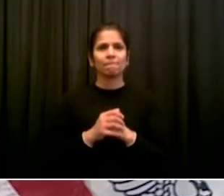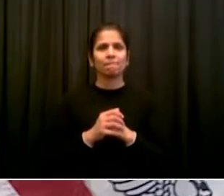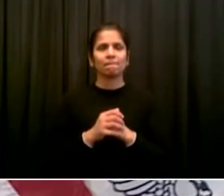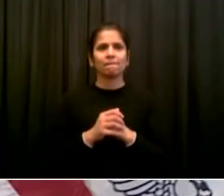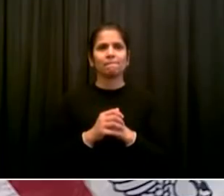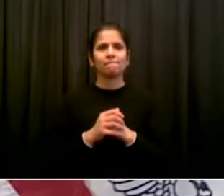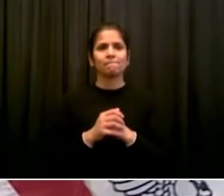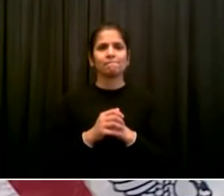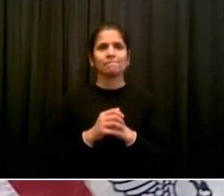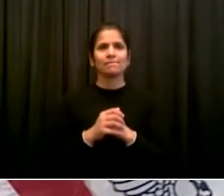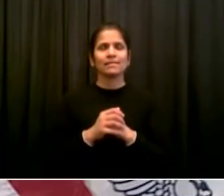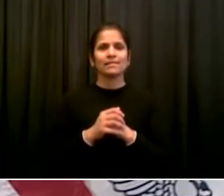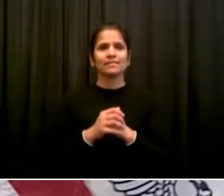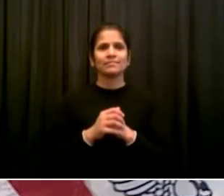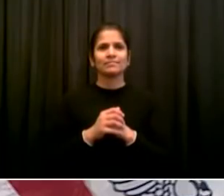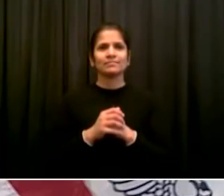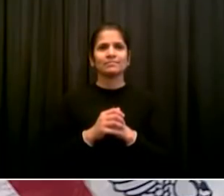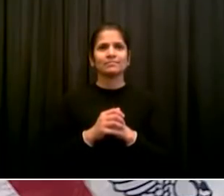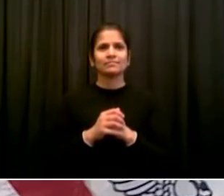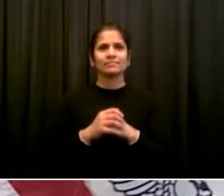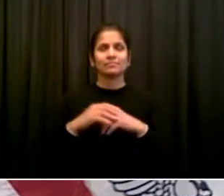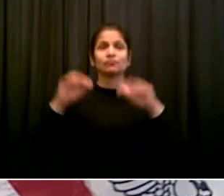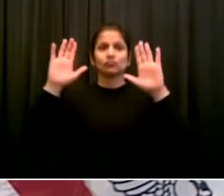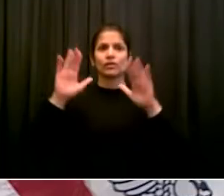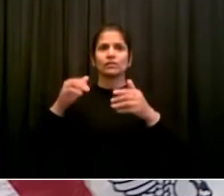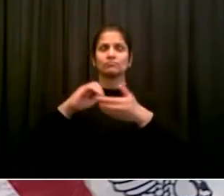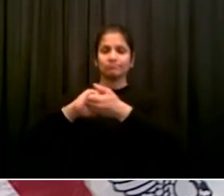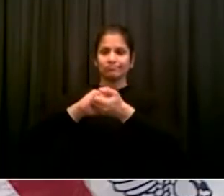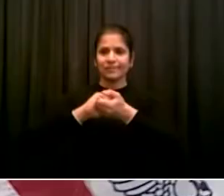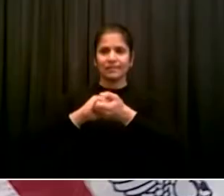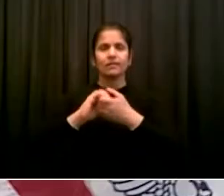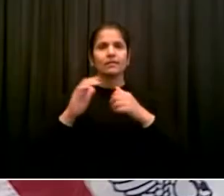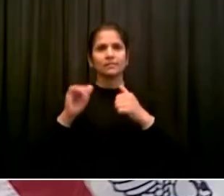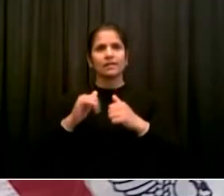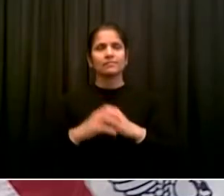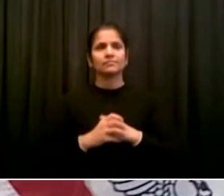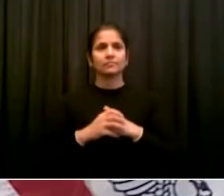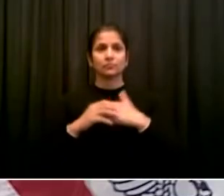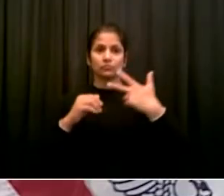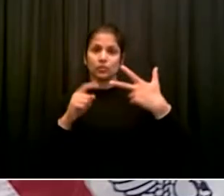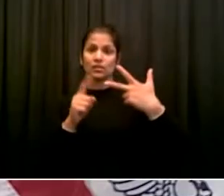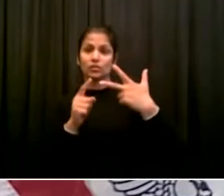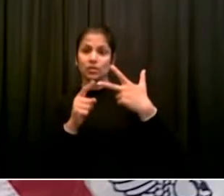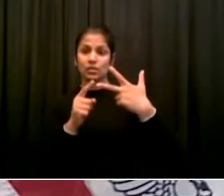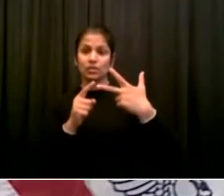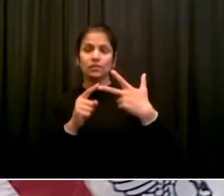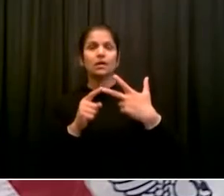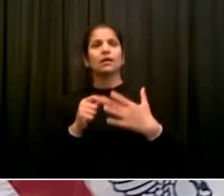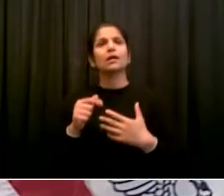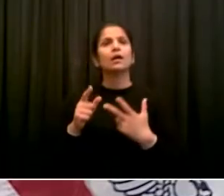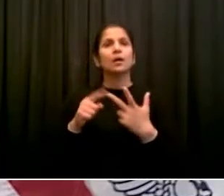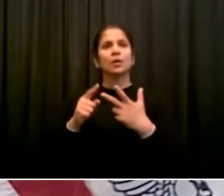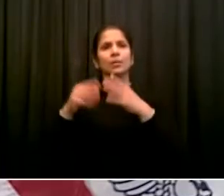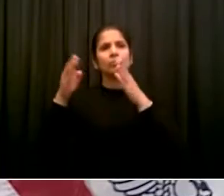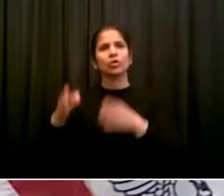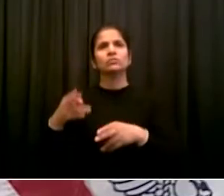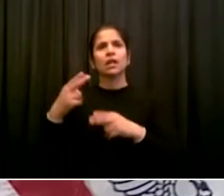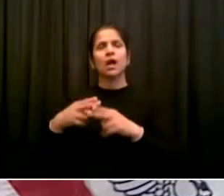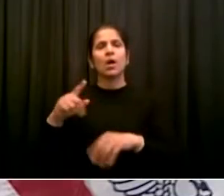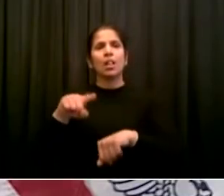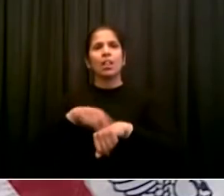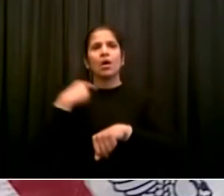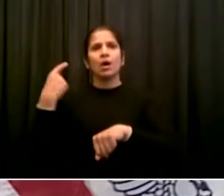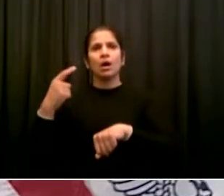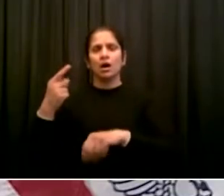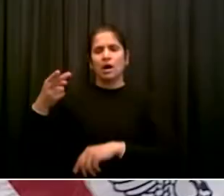we've had three great leaders in this effort. I want to turn to the third, and she has a long history in this city of